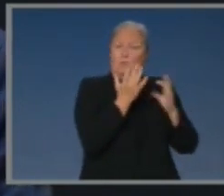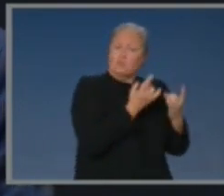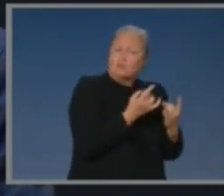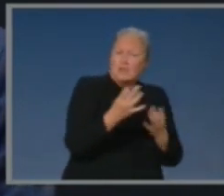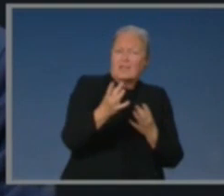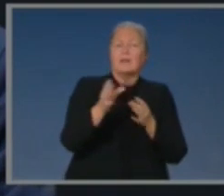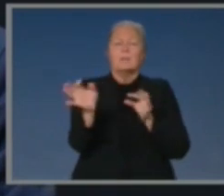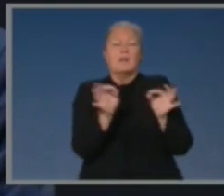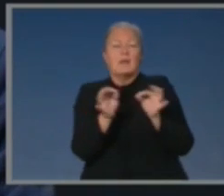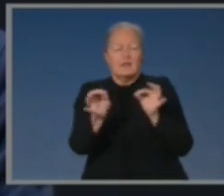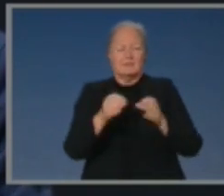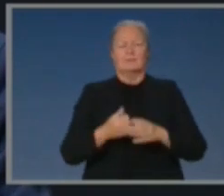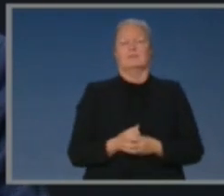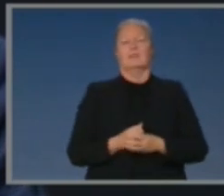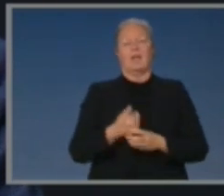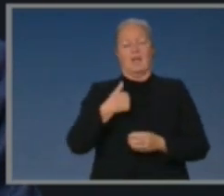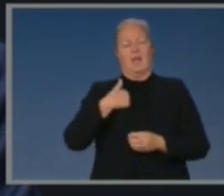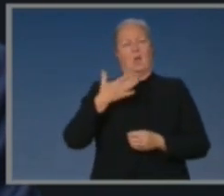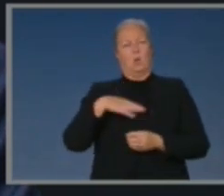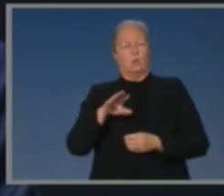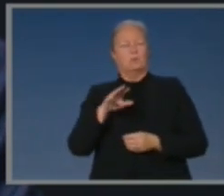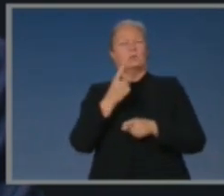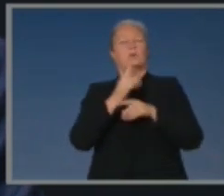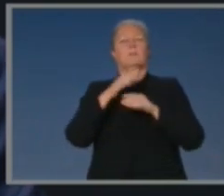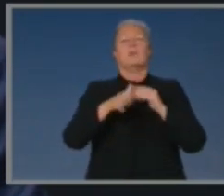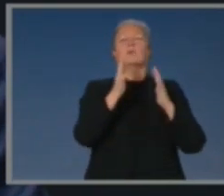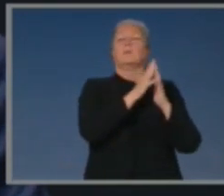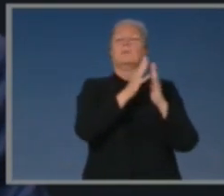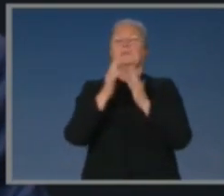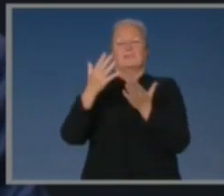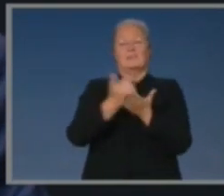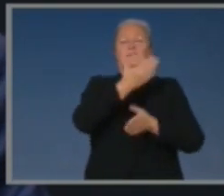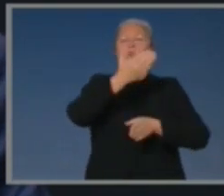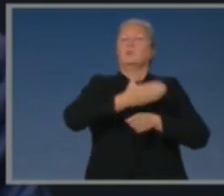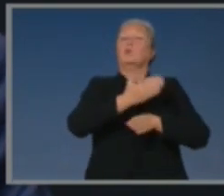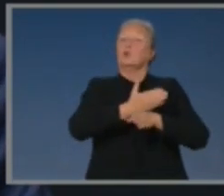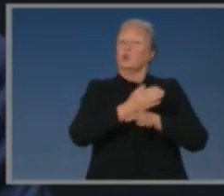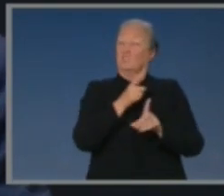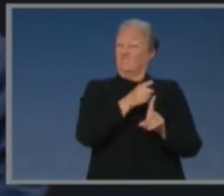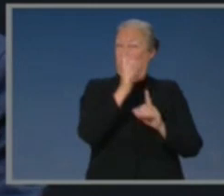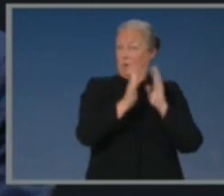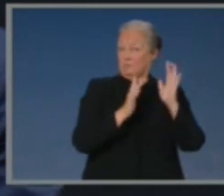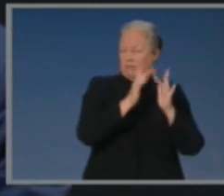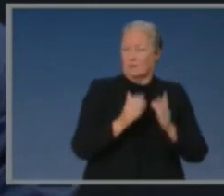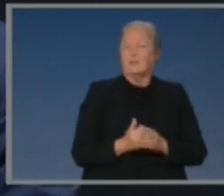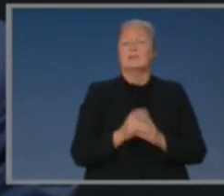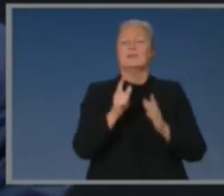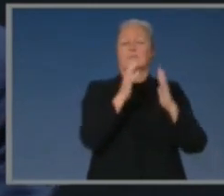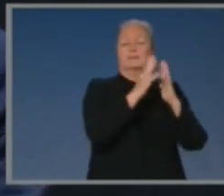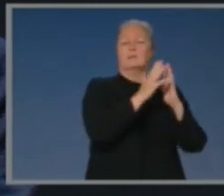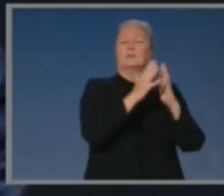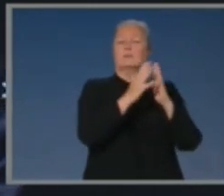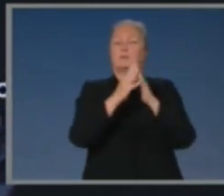focus on the Safe Work Australia website. So that website can be found at